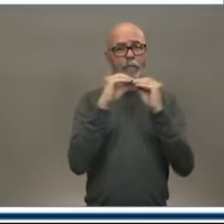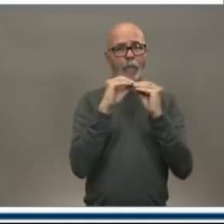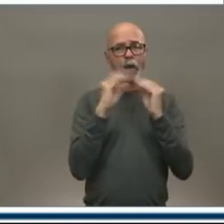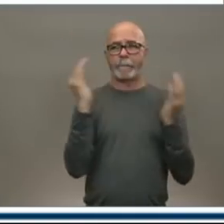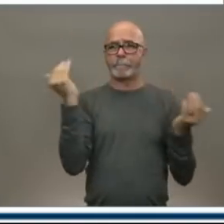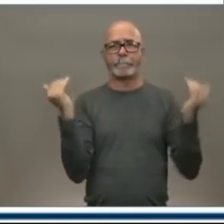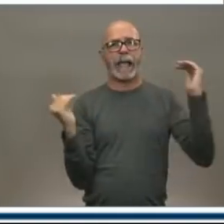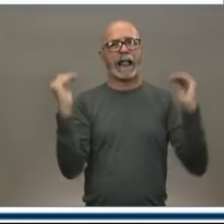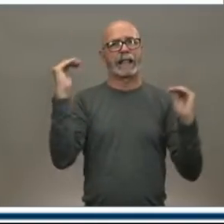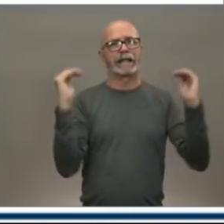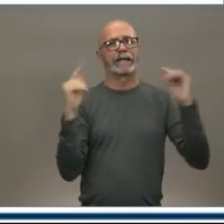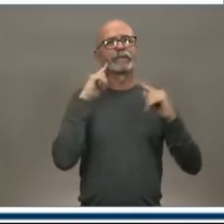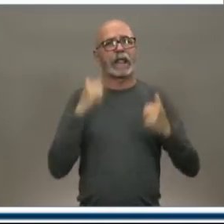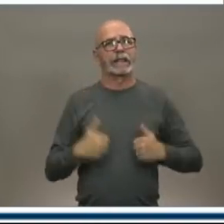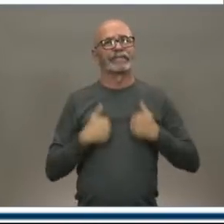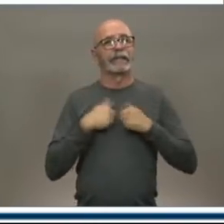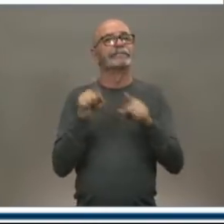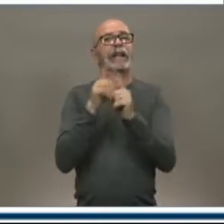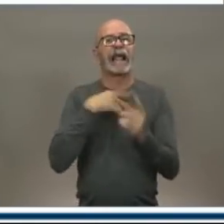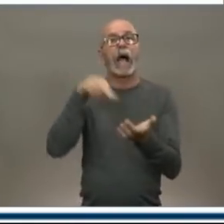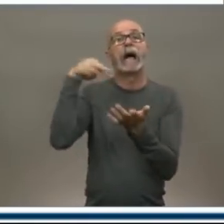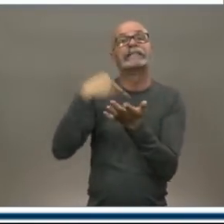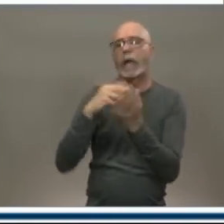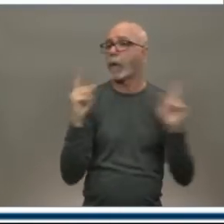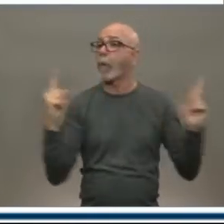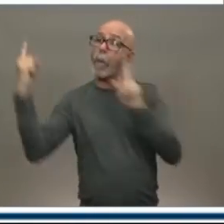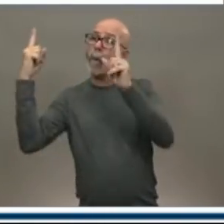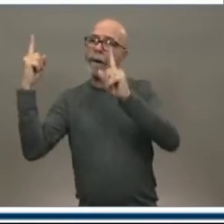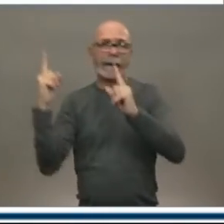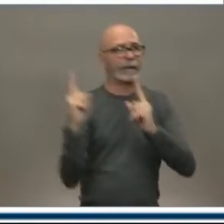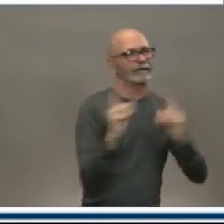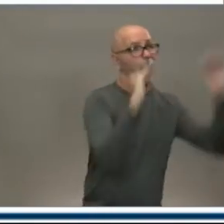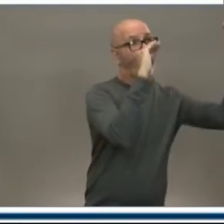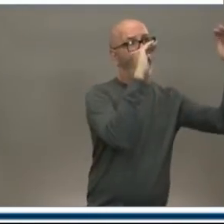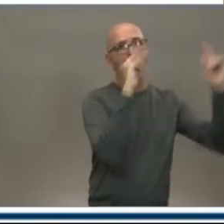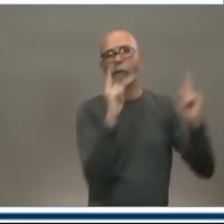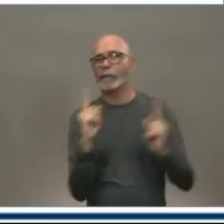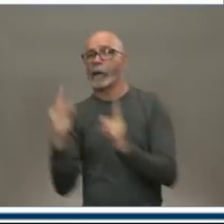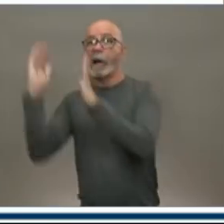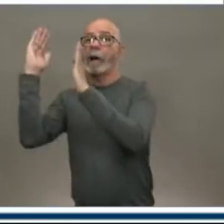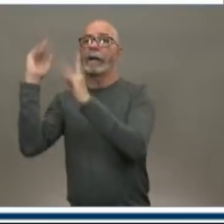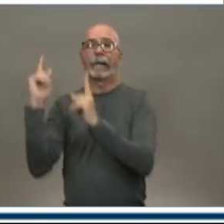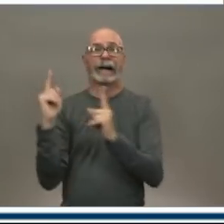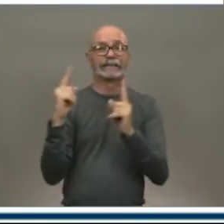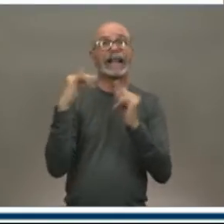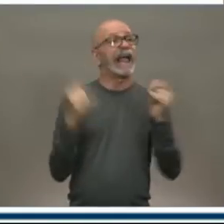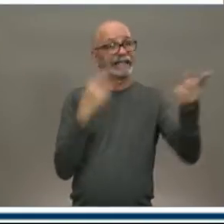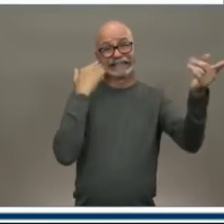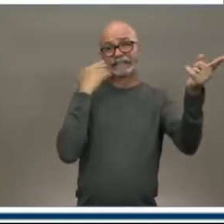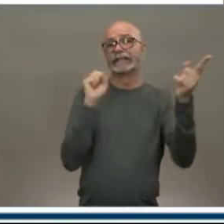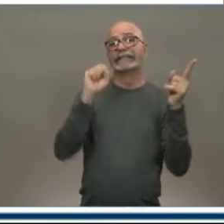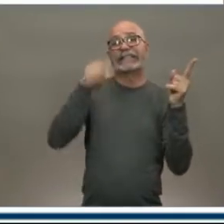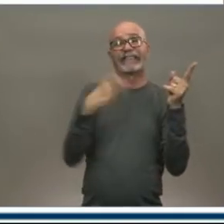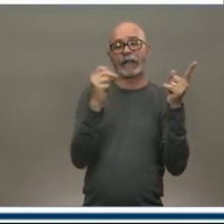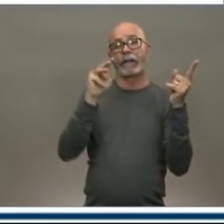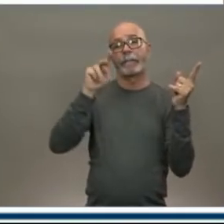going to be a dance that I do with the Premier on discussions in the weeks and months ahead. Because